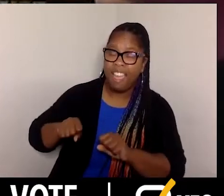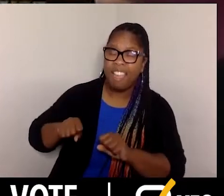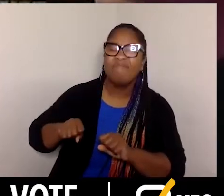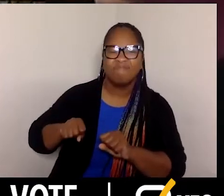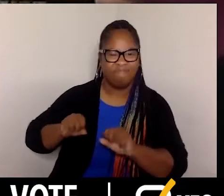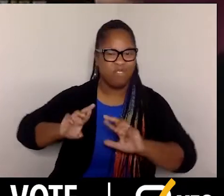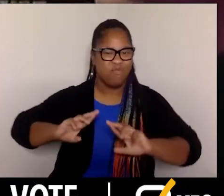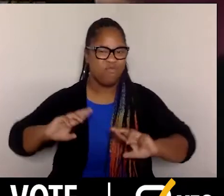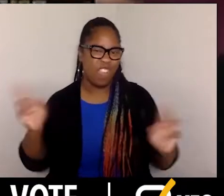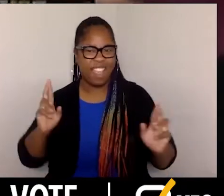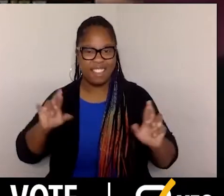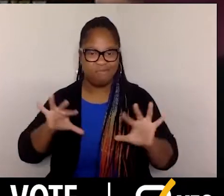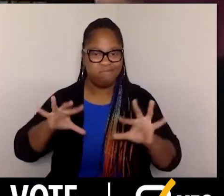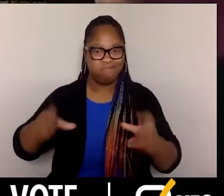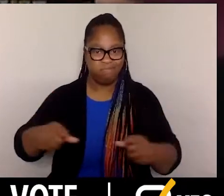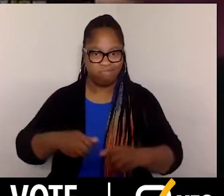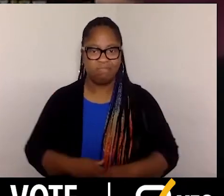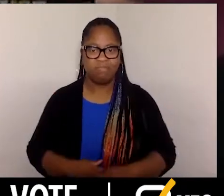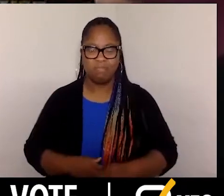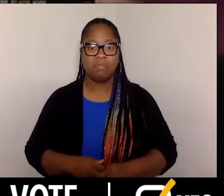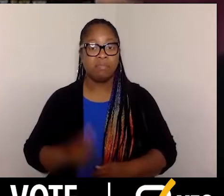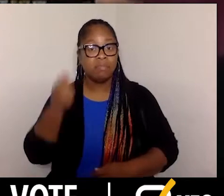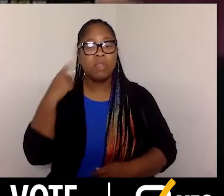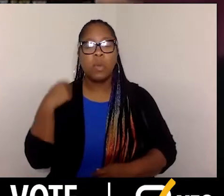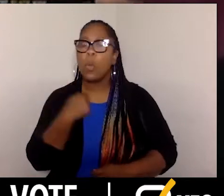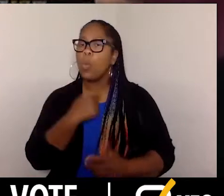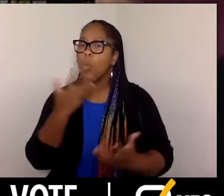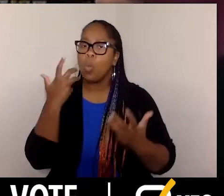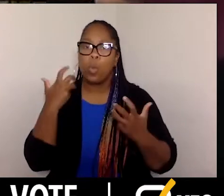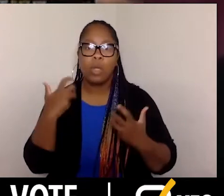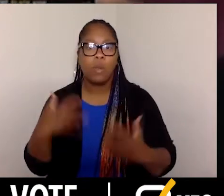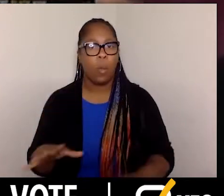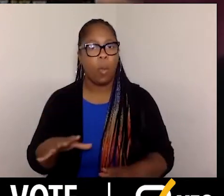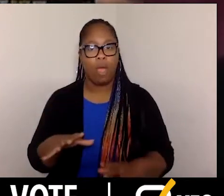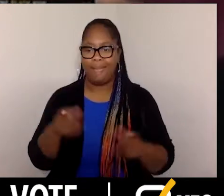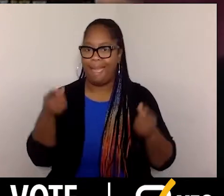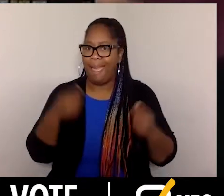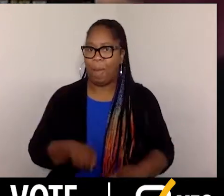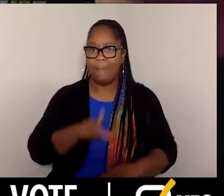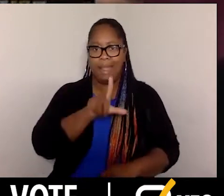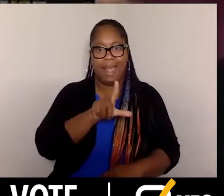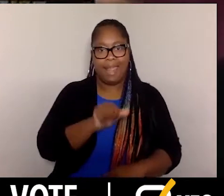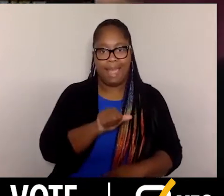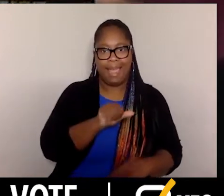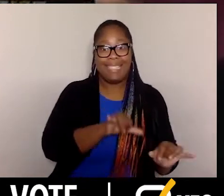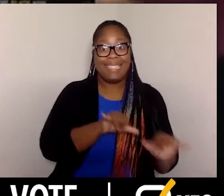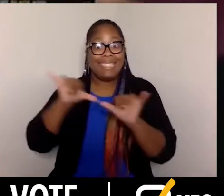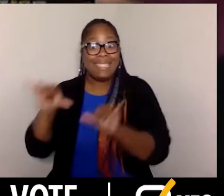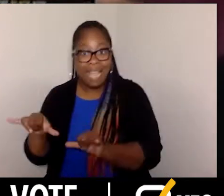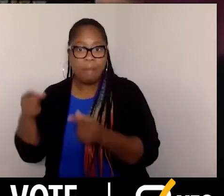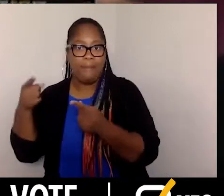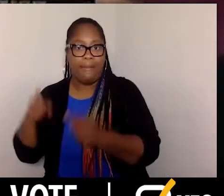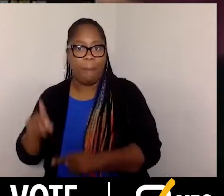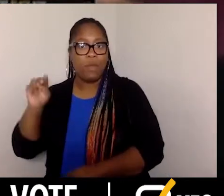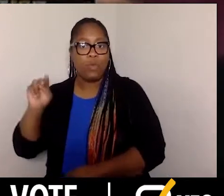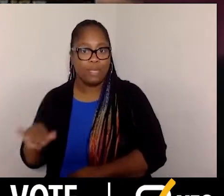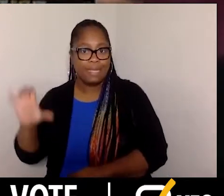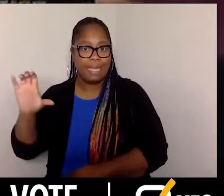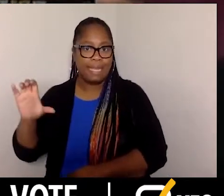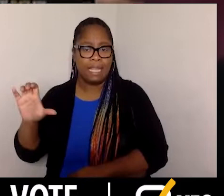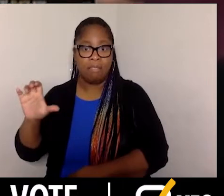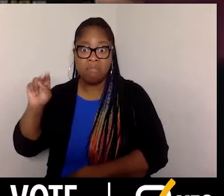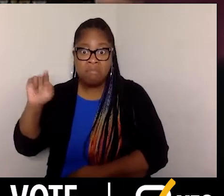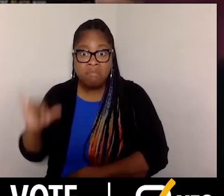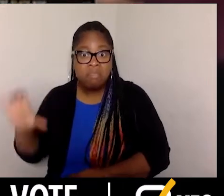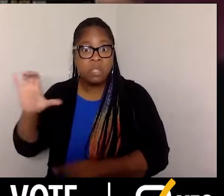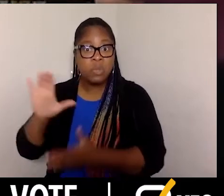so. We want to prevent in LA what happened in New York City. NYC schools